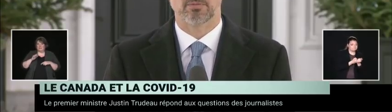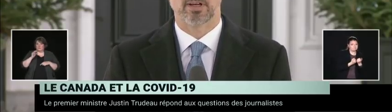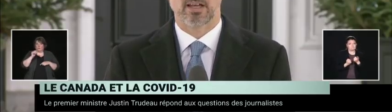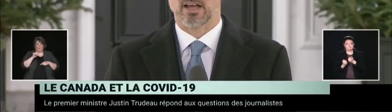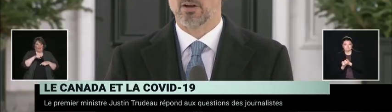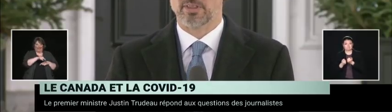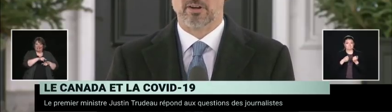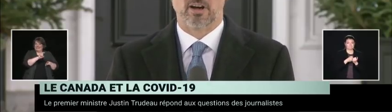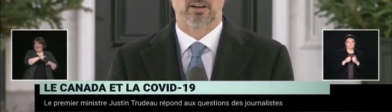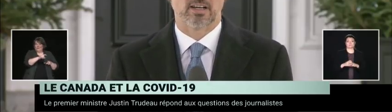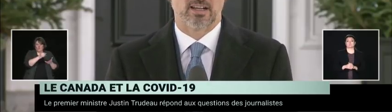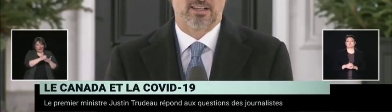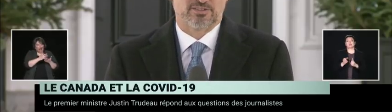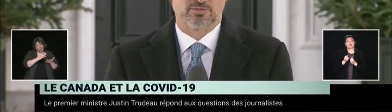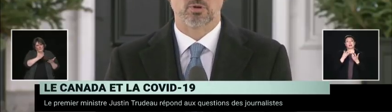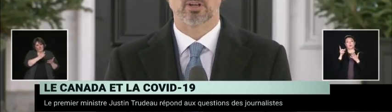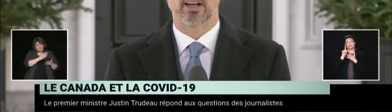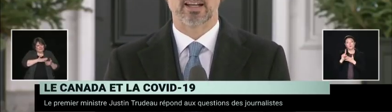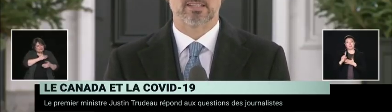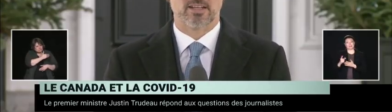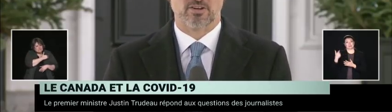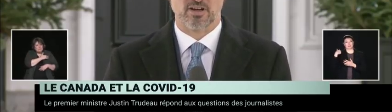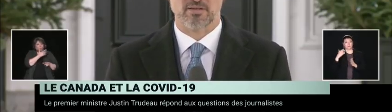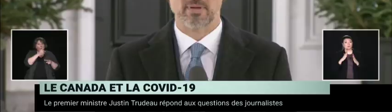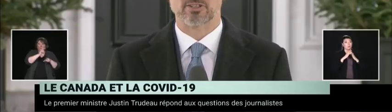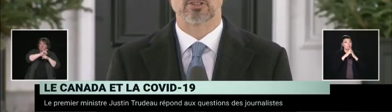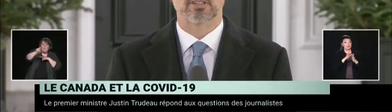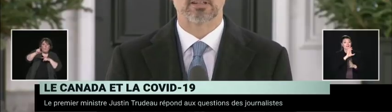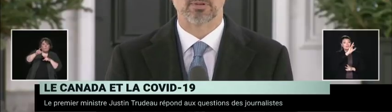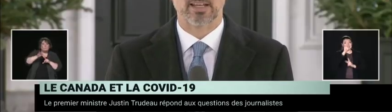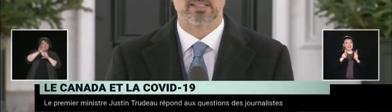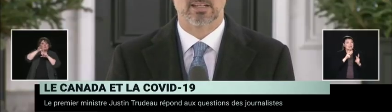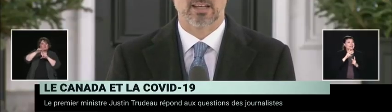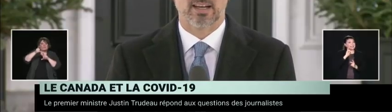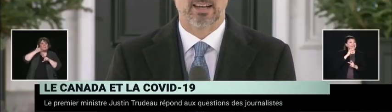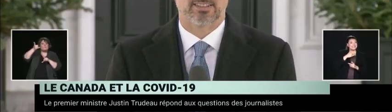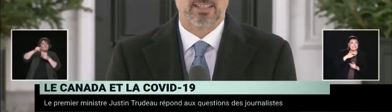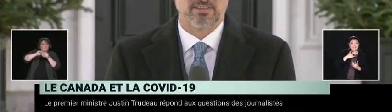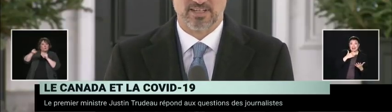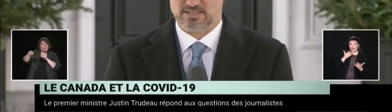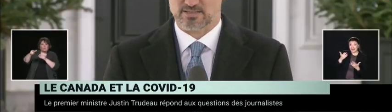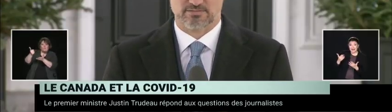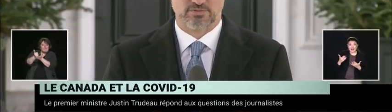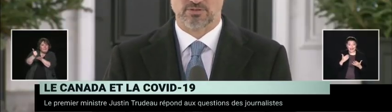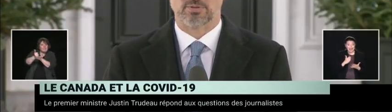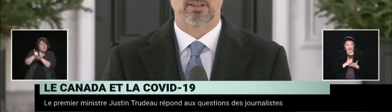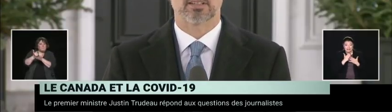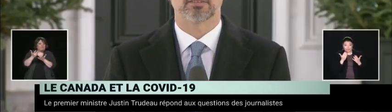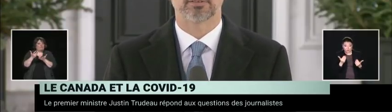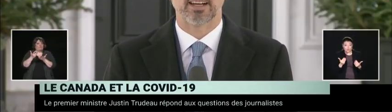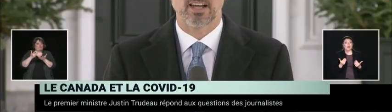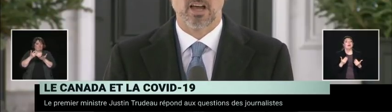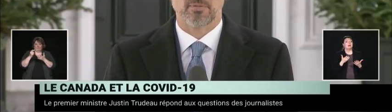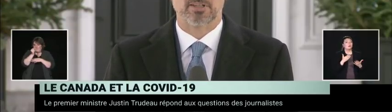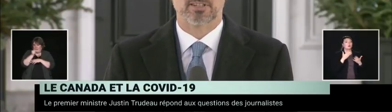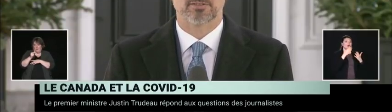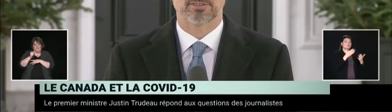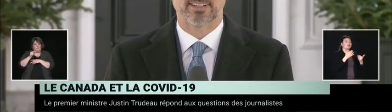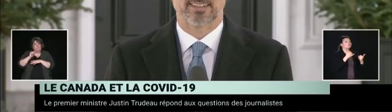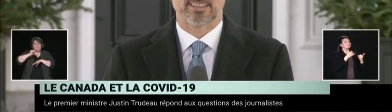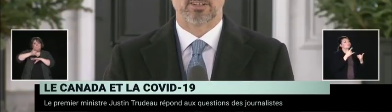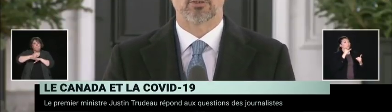need help. There are support lines, there are measures in place to give us positive